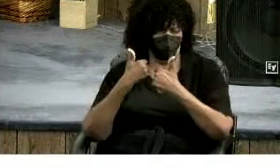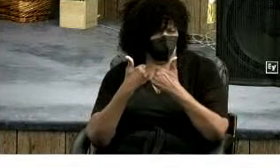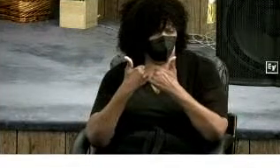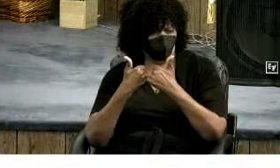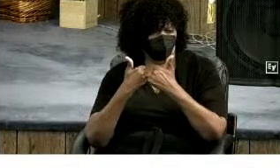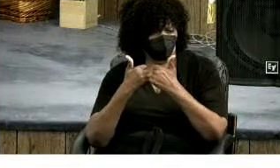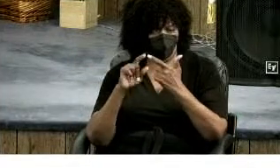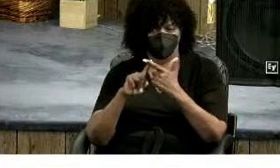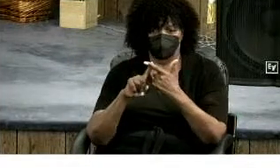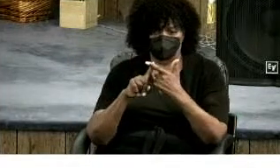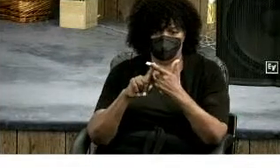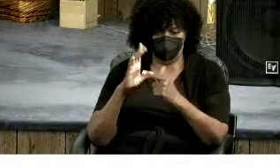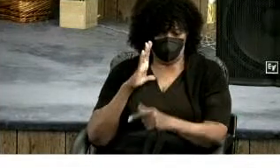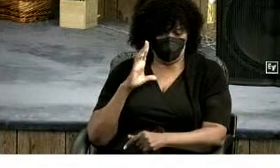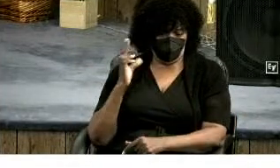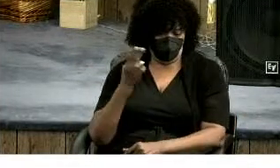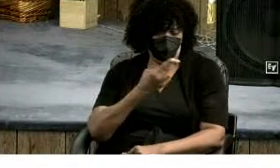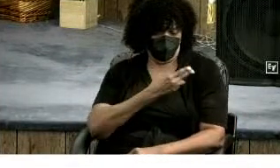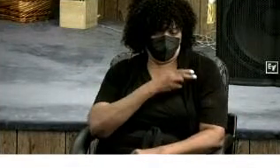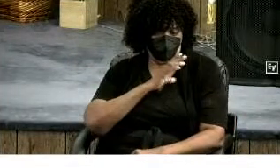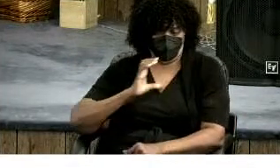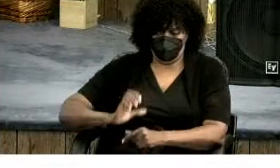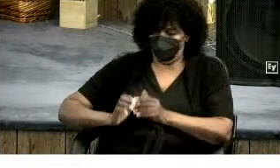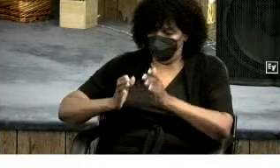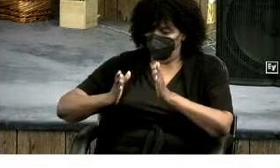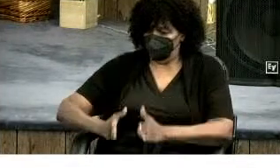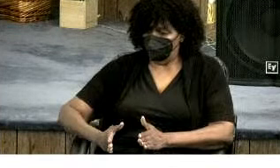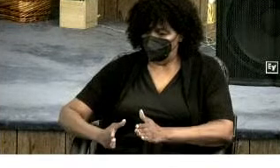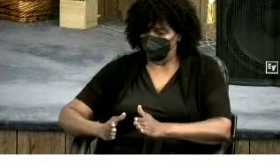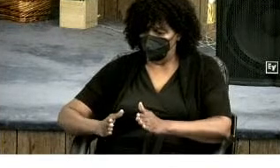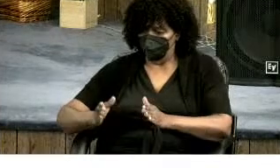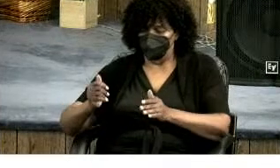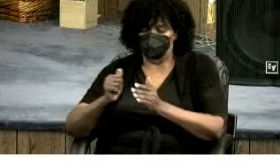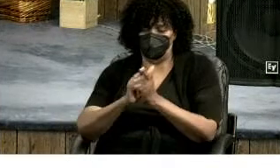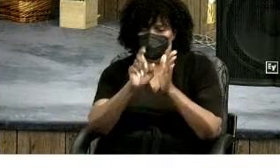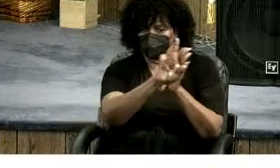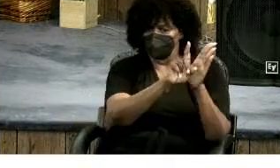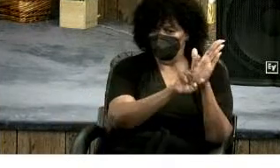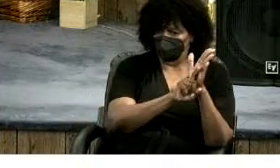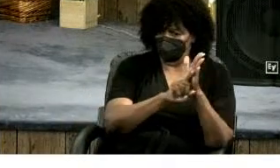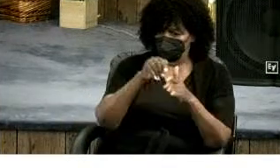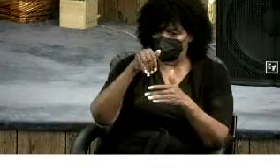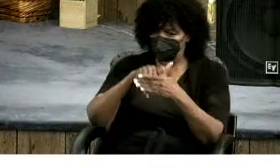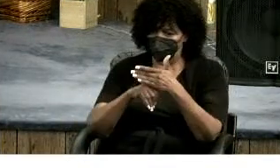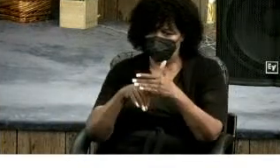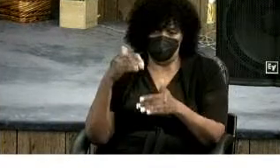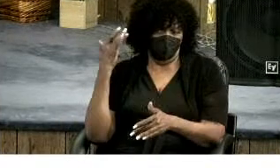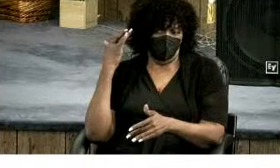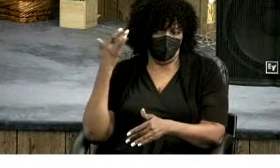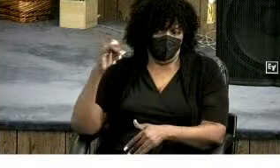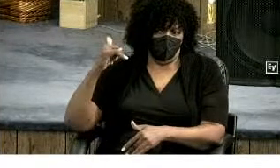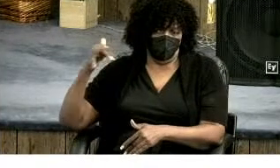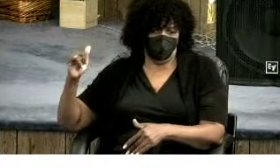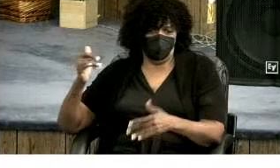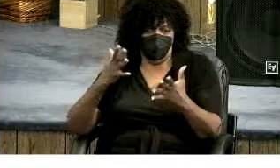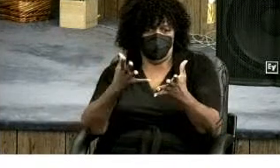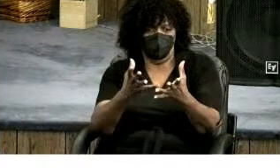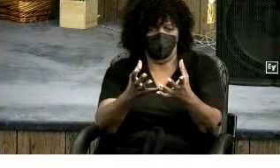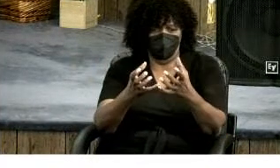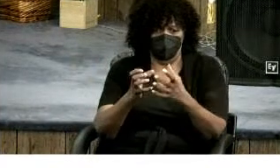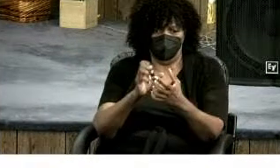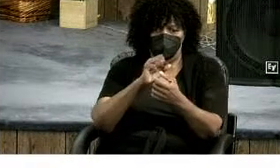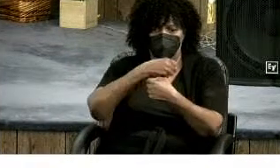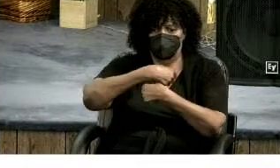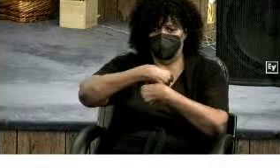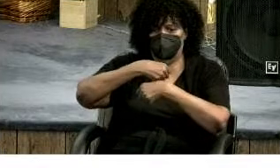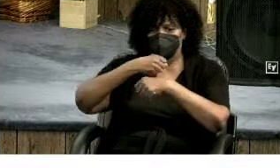here. Because all kind of stuff is going on. There's legislation right now in California where they want to make